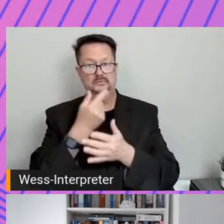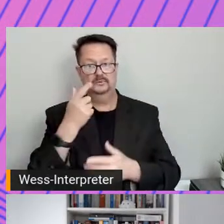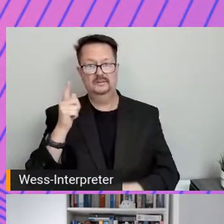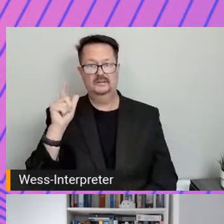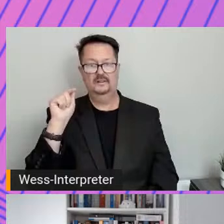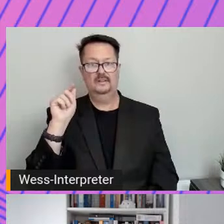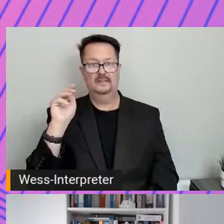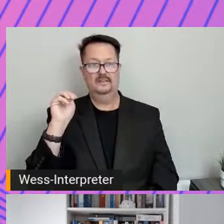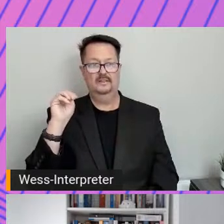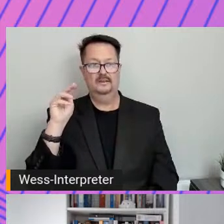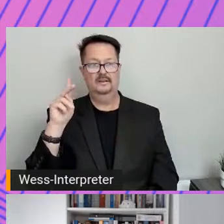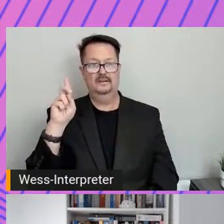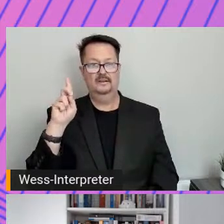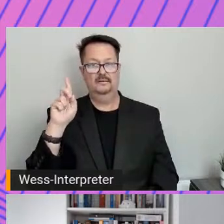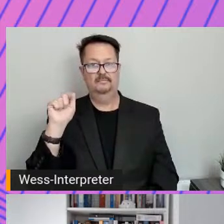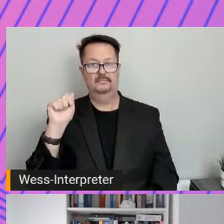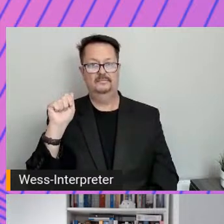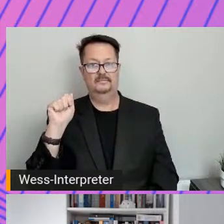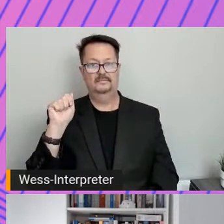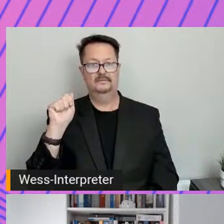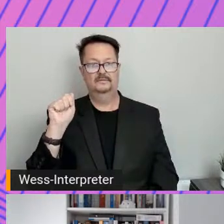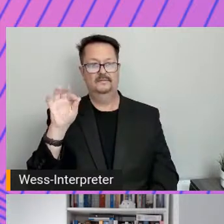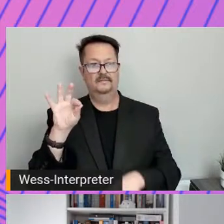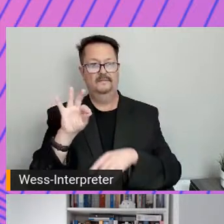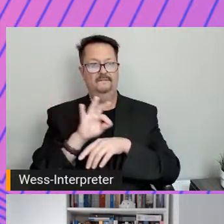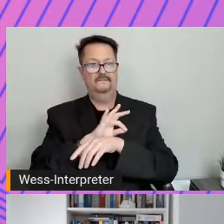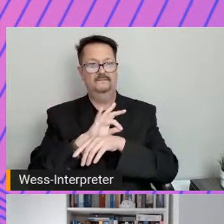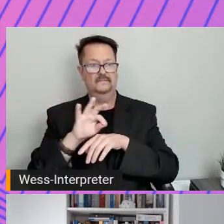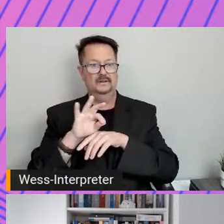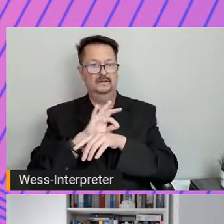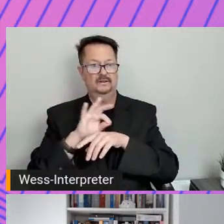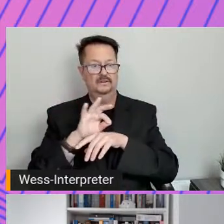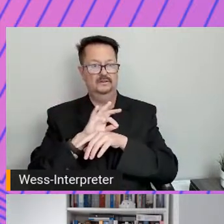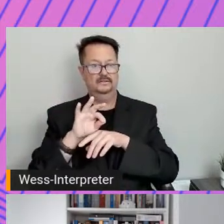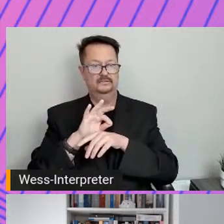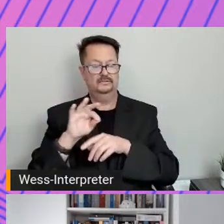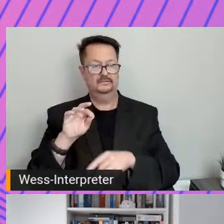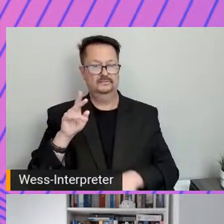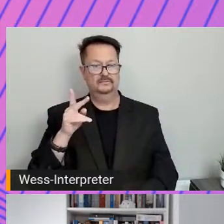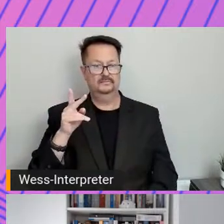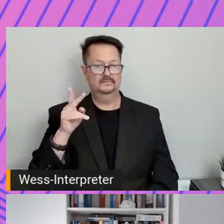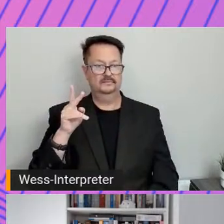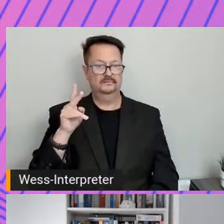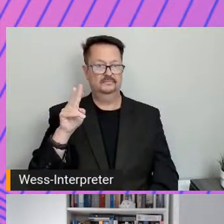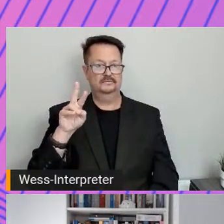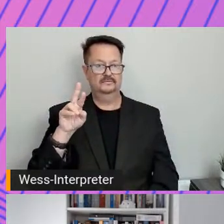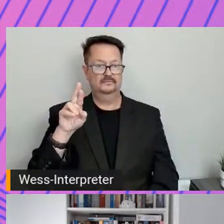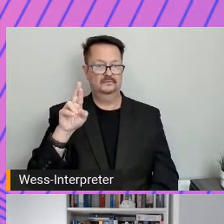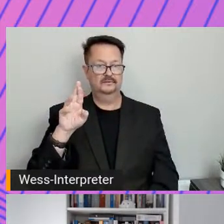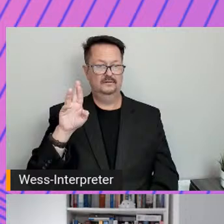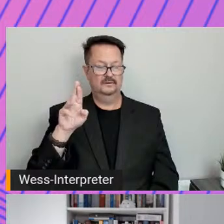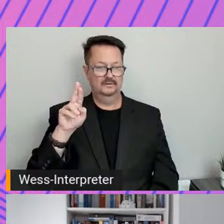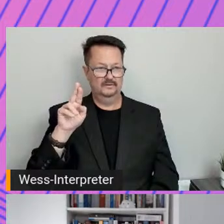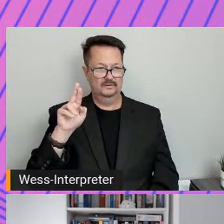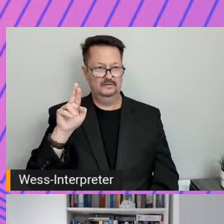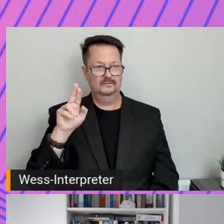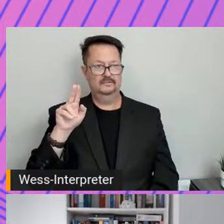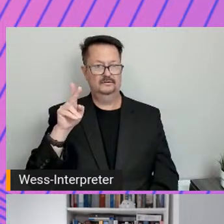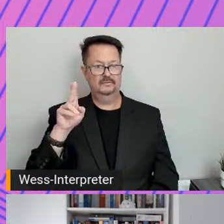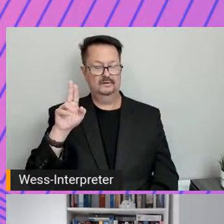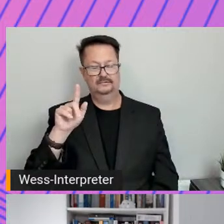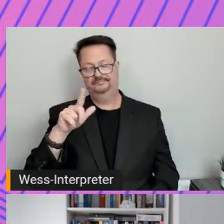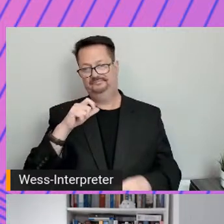function URL, and the idea that now my Lambda function actually has a URL on the internet where I can call and send a request directly to execute